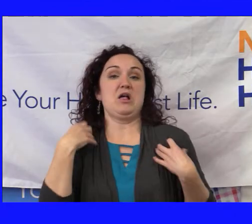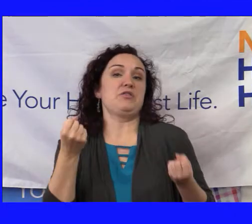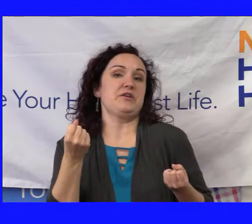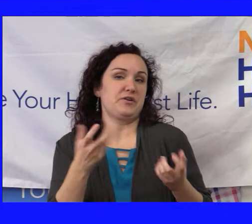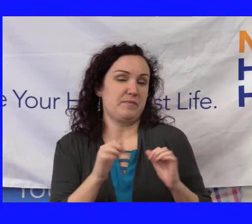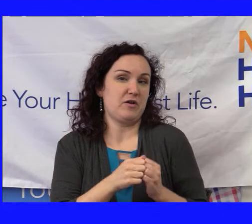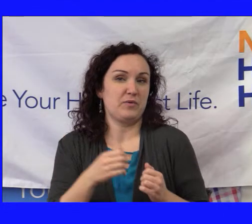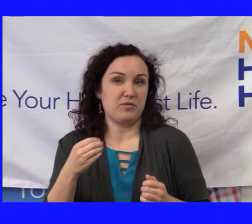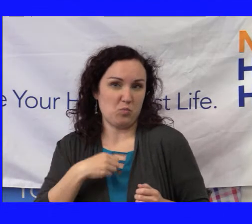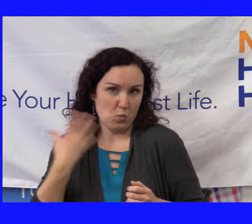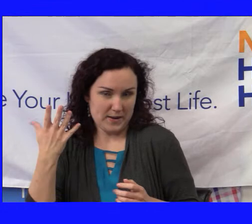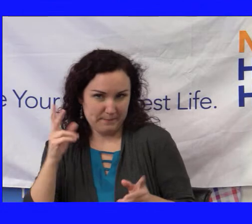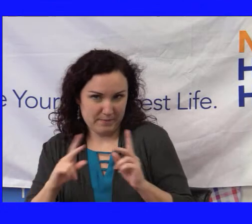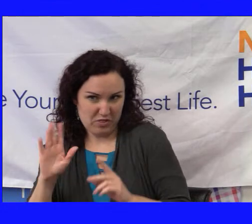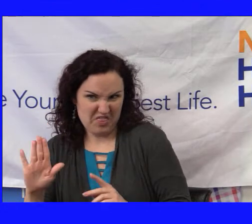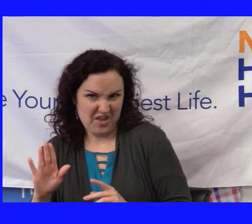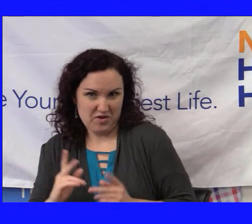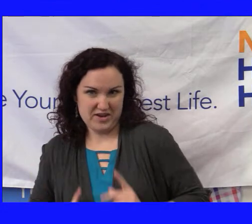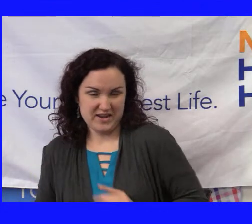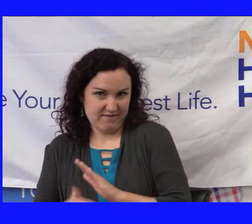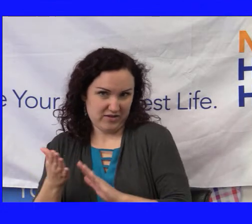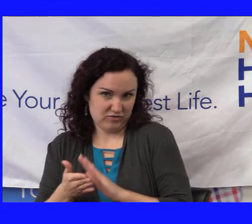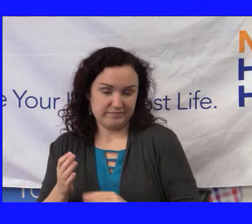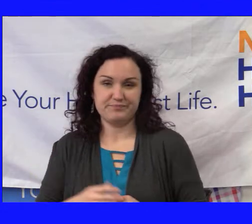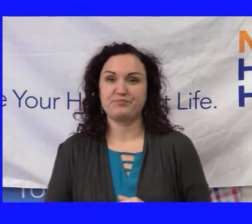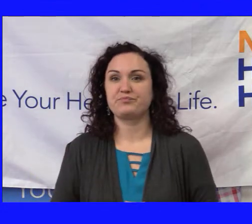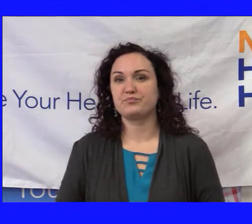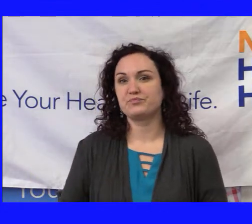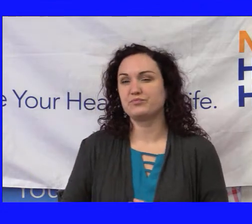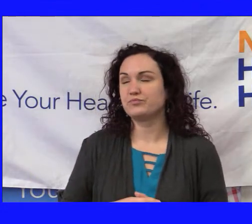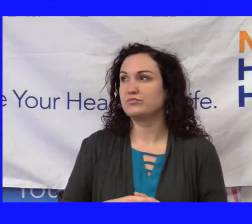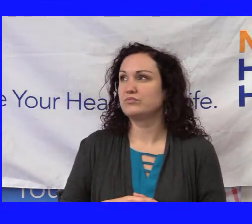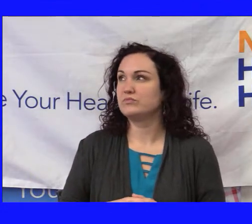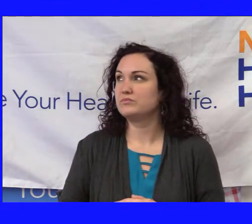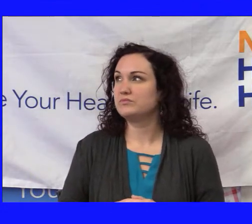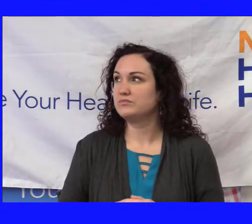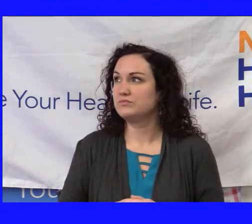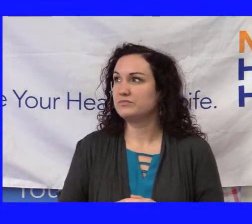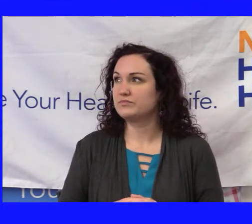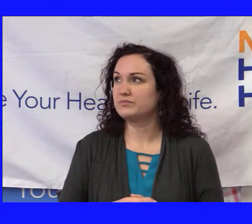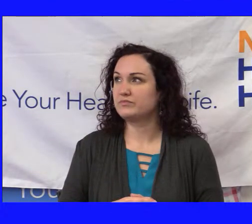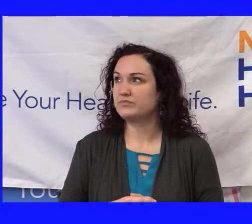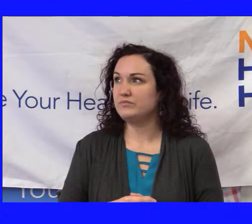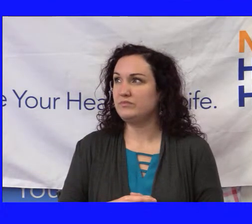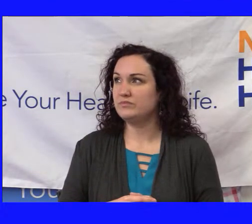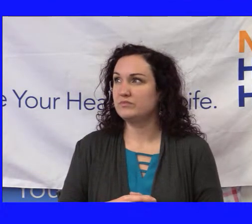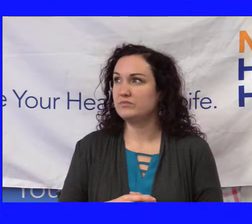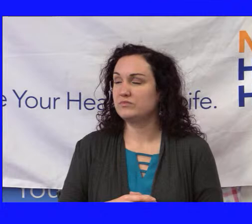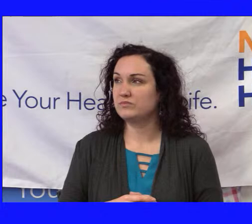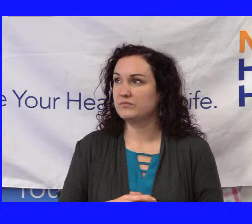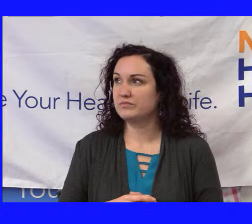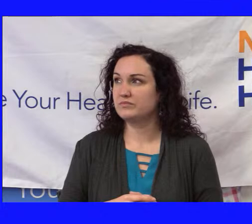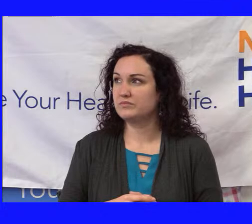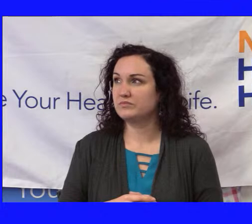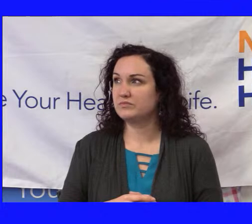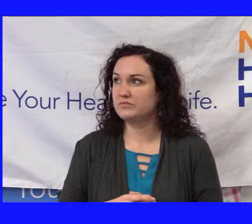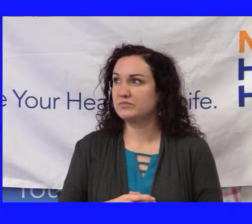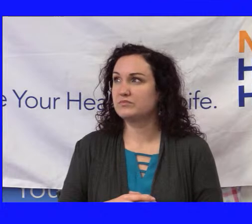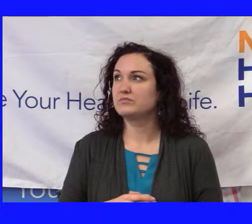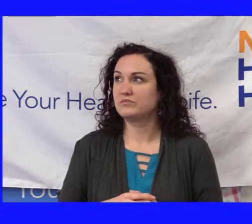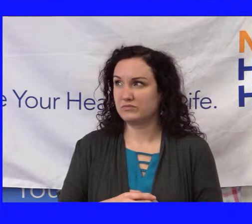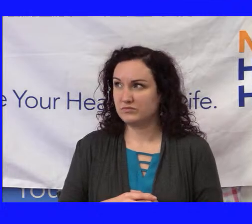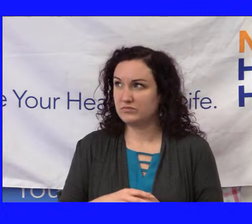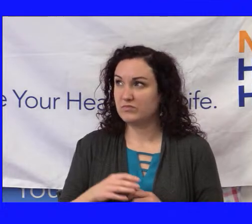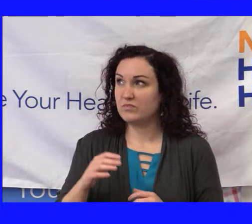white. So the work really started by convening a stakeholder group of our key nephrologists across the organization, known